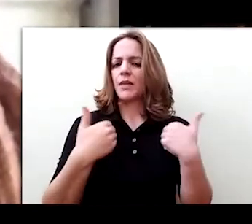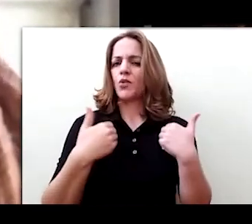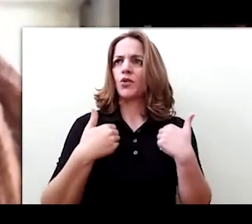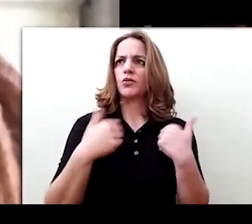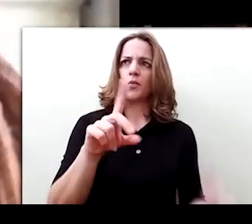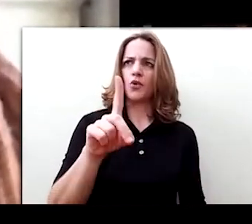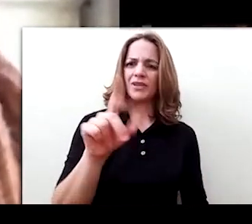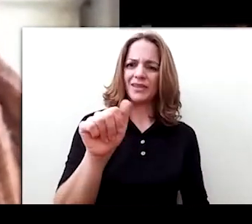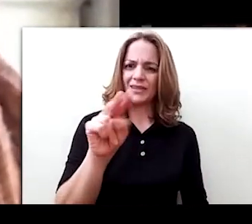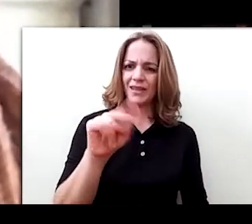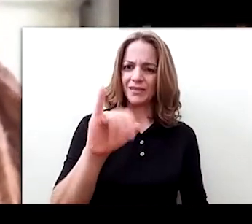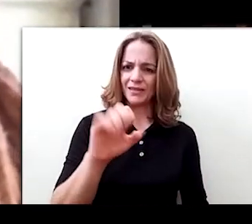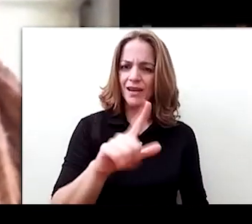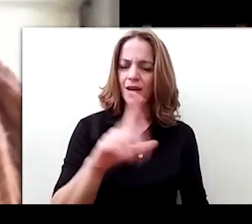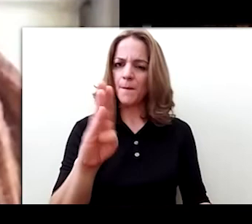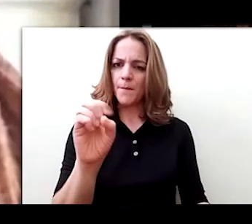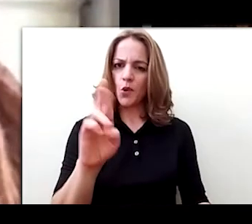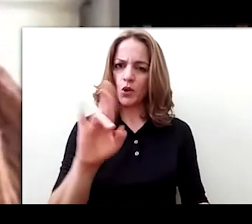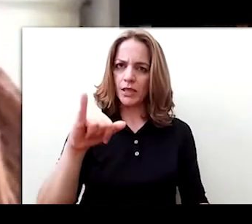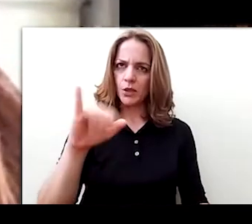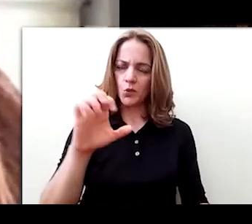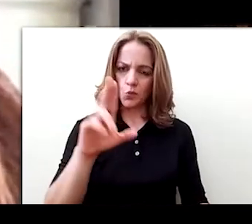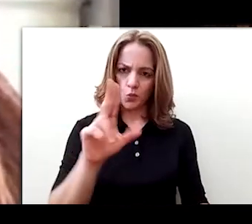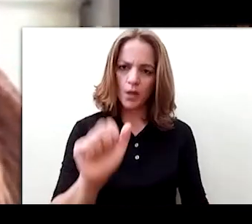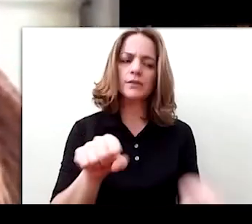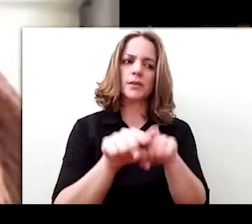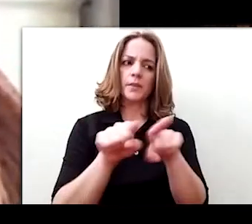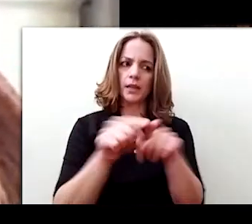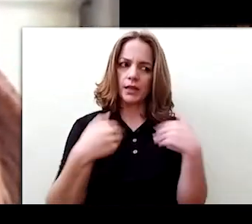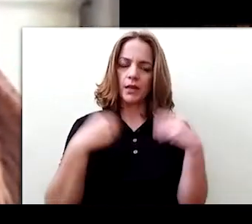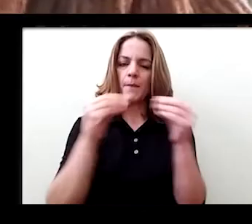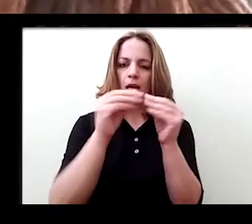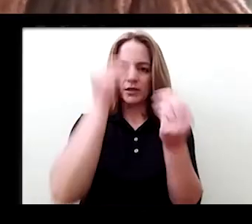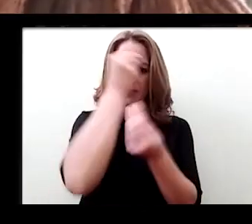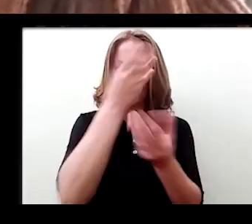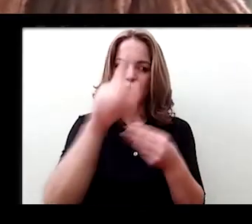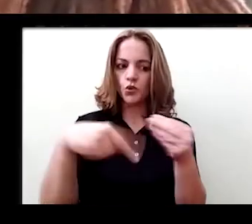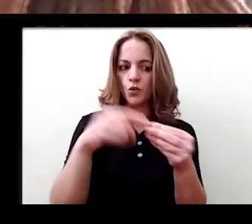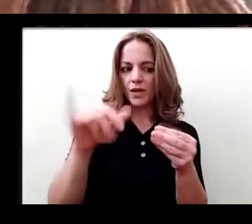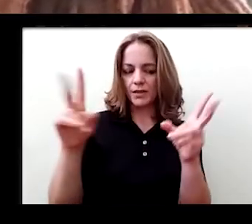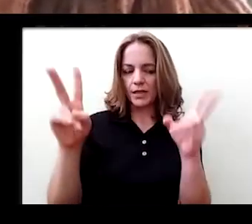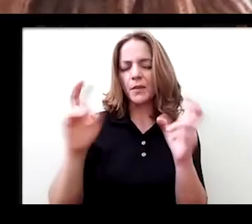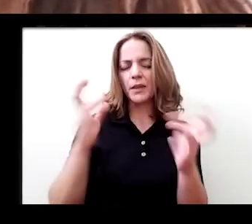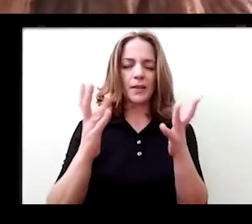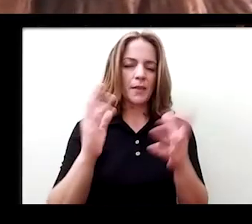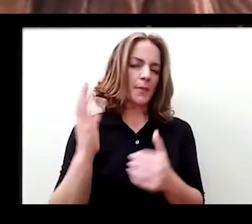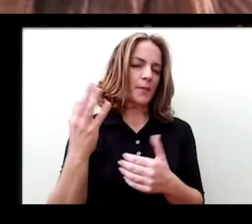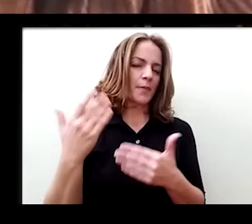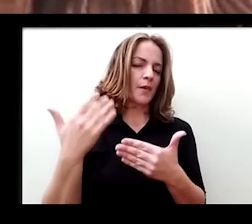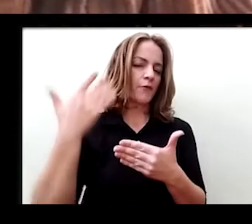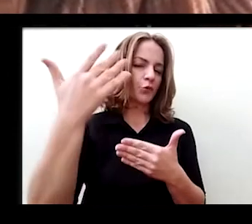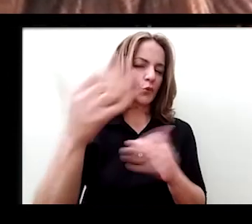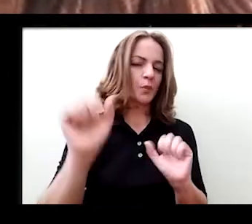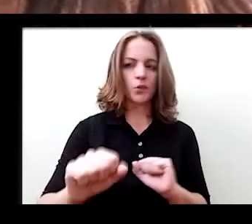training program. That's definitely something that we hope to share more about in the future. Yeah, I mean, it's a